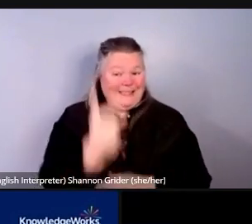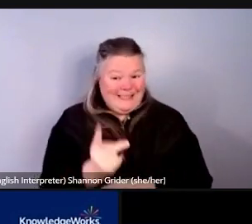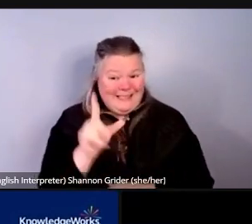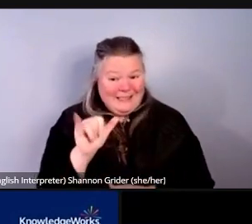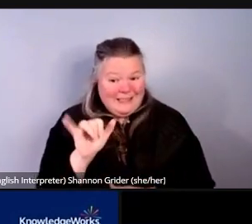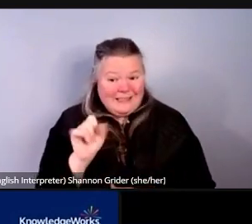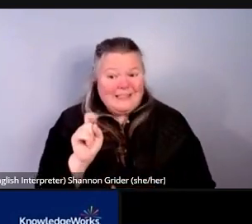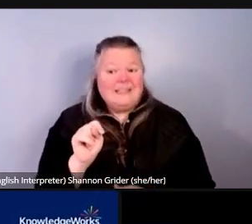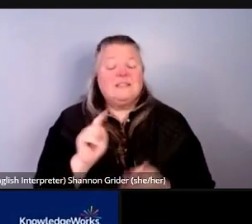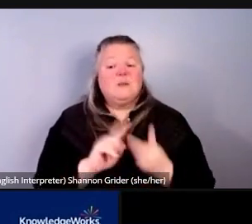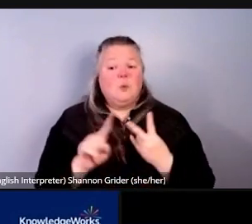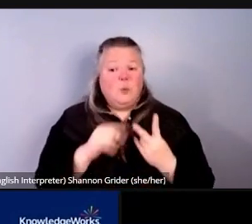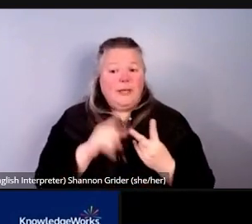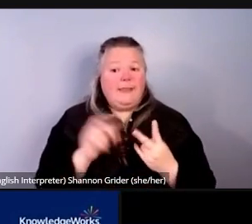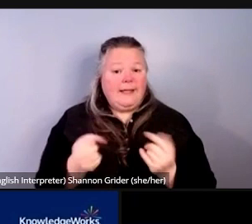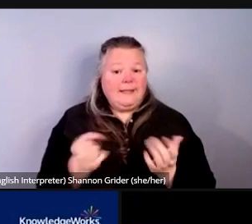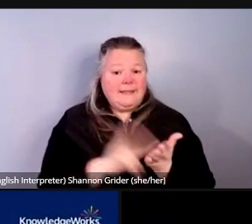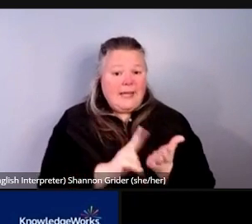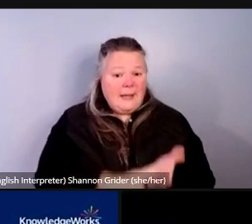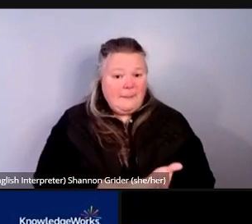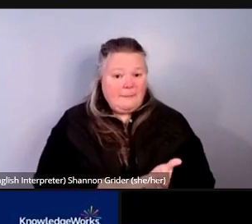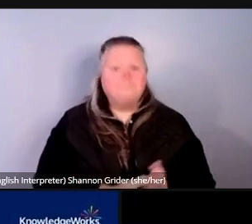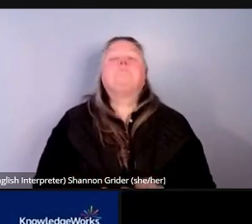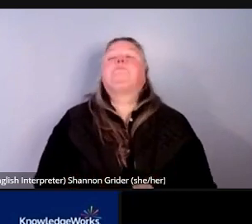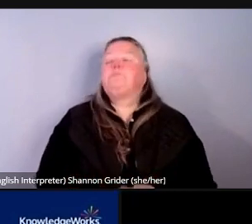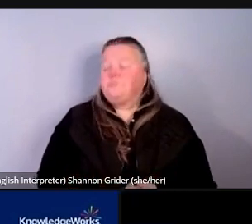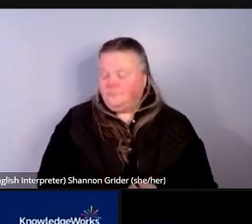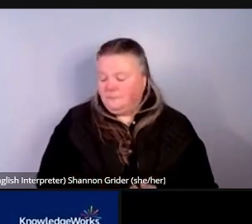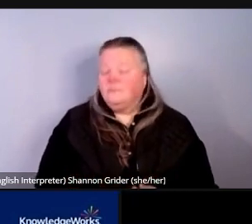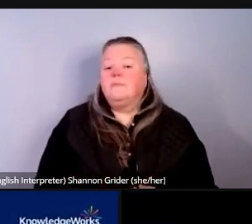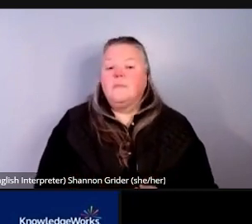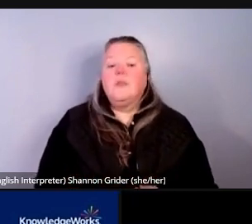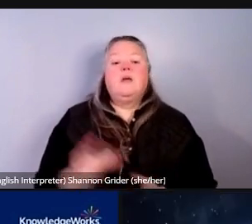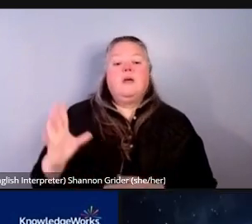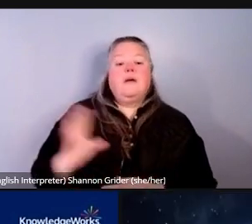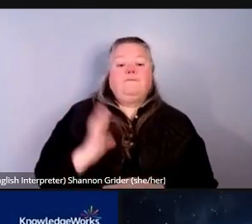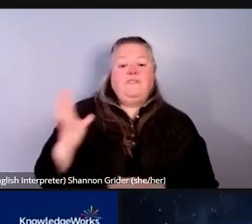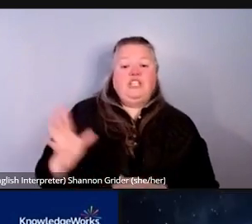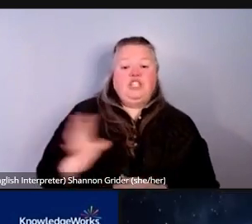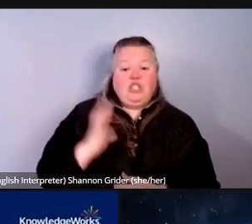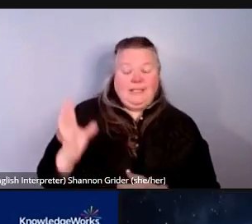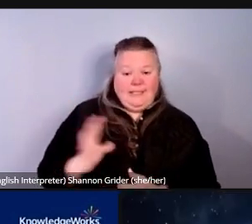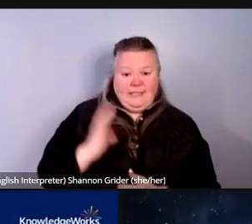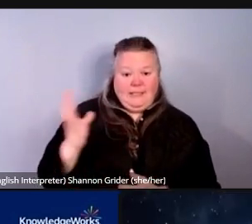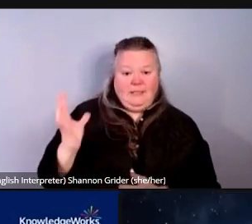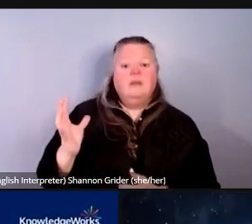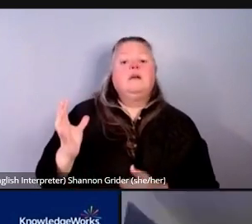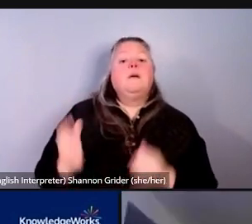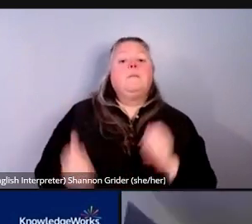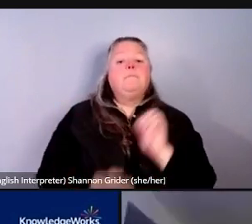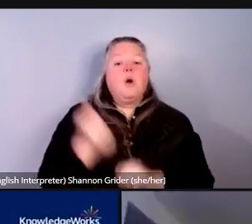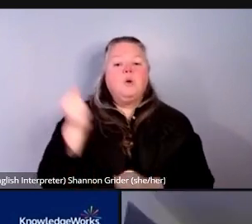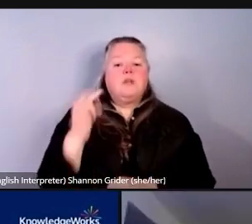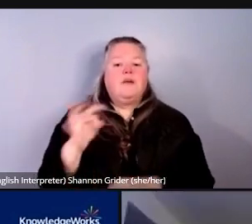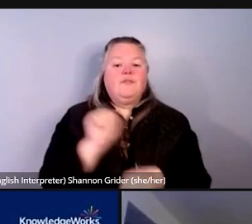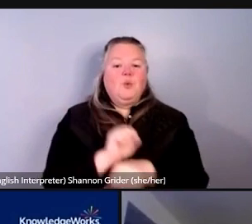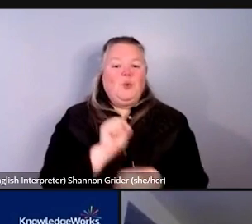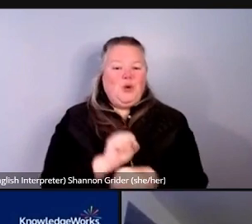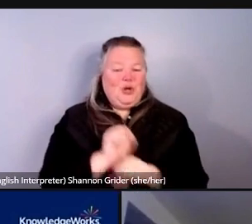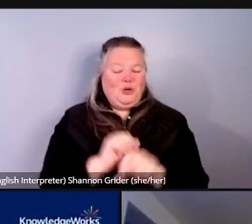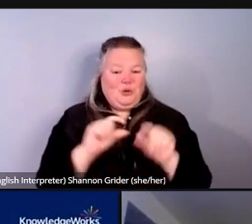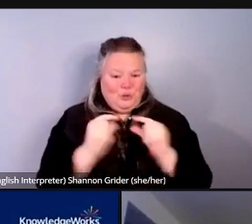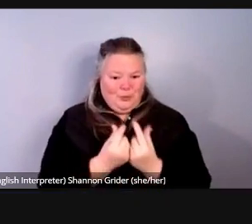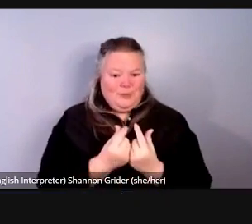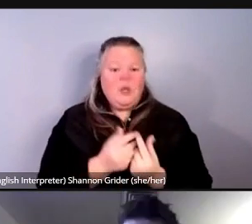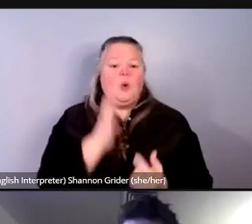opportunity to sign up? Sure. So officially, the bulk of the work groups will launch at the April